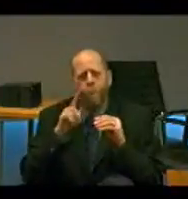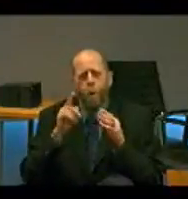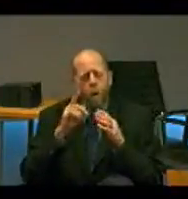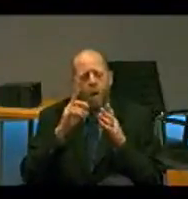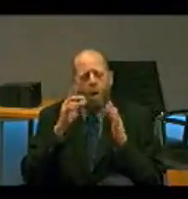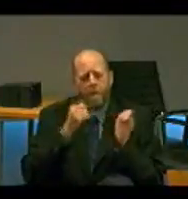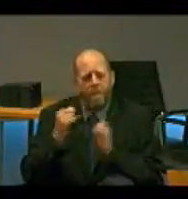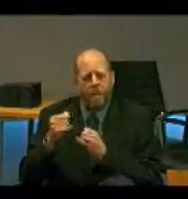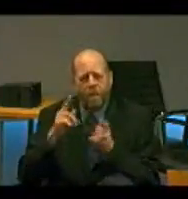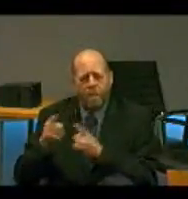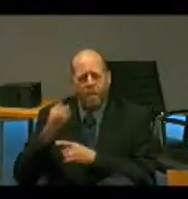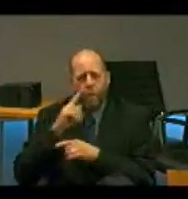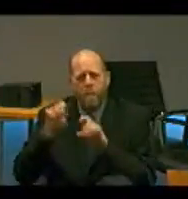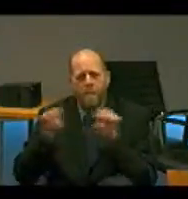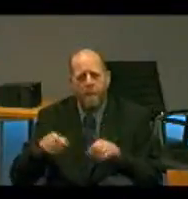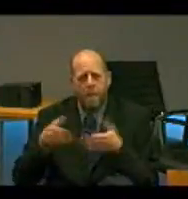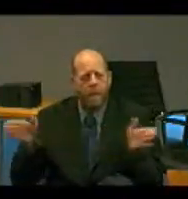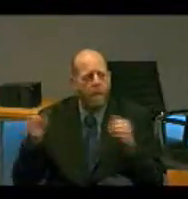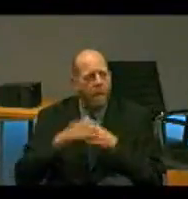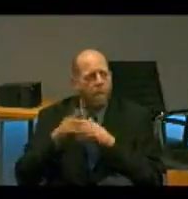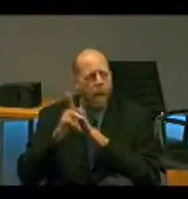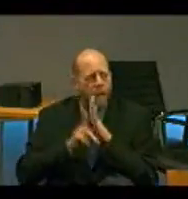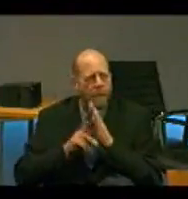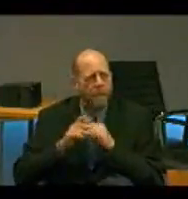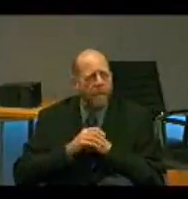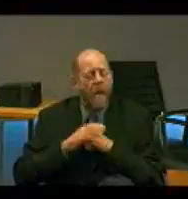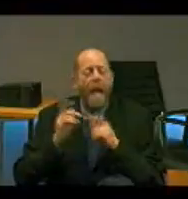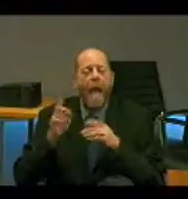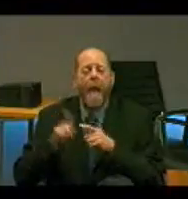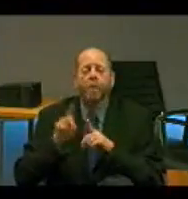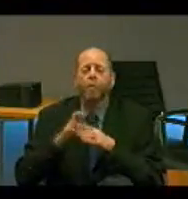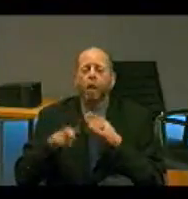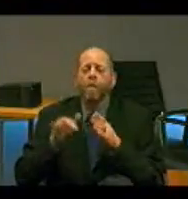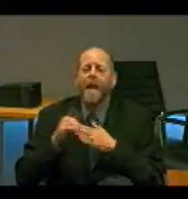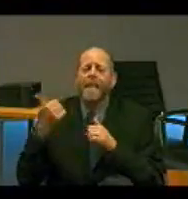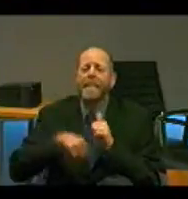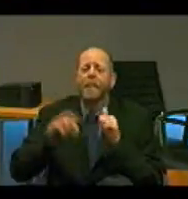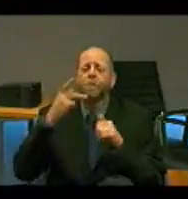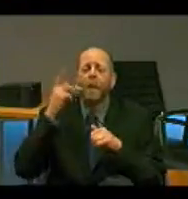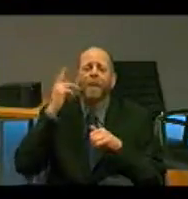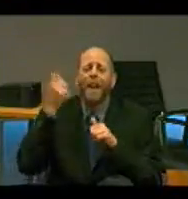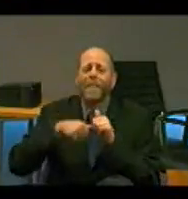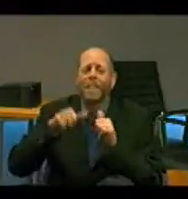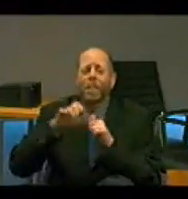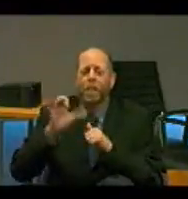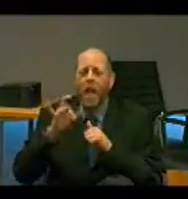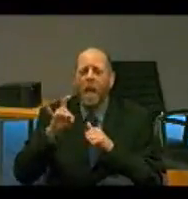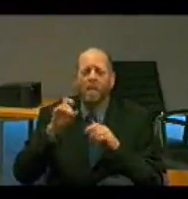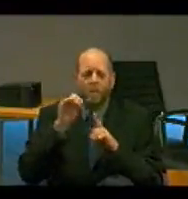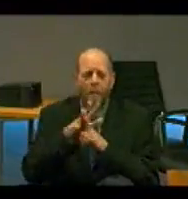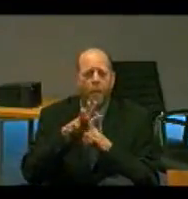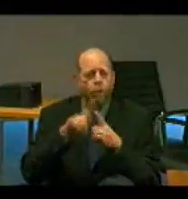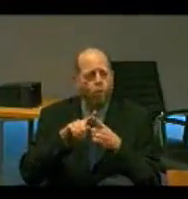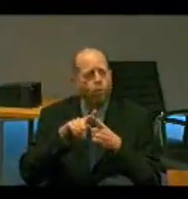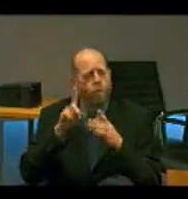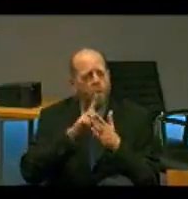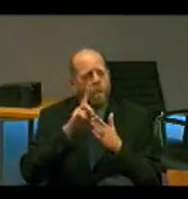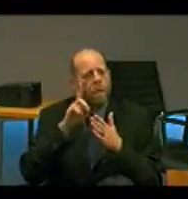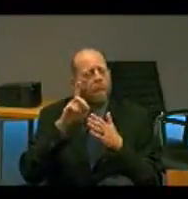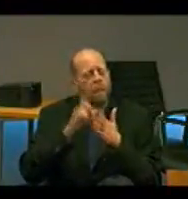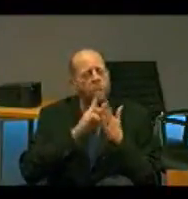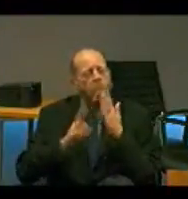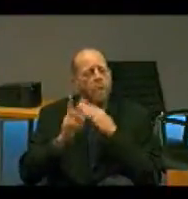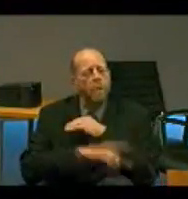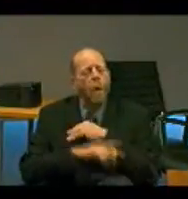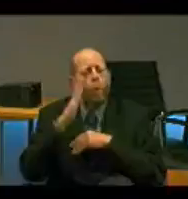incident to look for the systemic practices and policies. As a result of that, each parent of each child subjected to discriminatory discipline will have